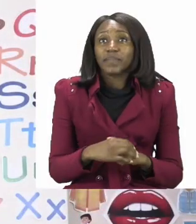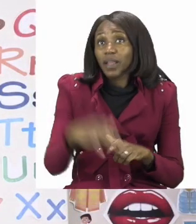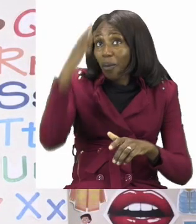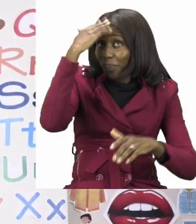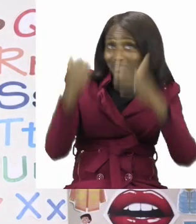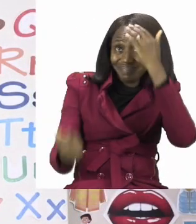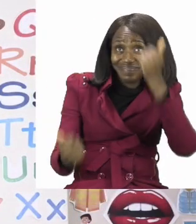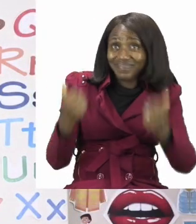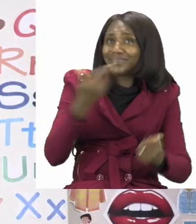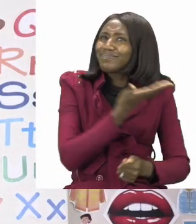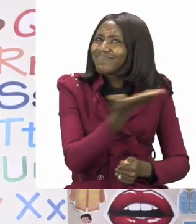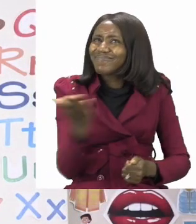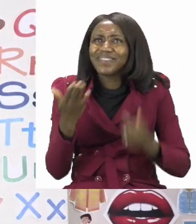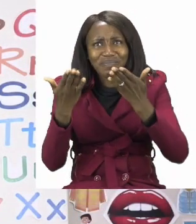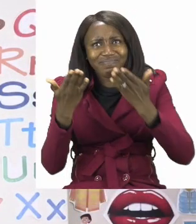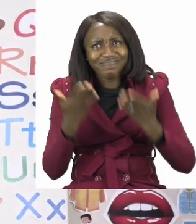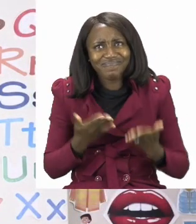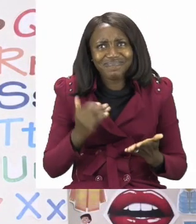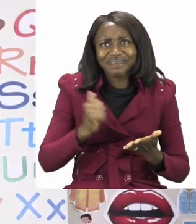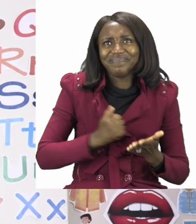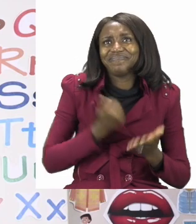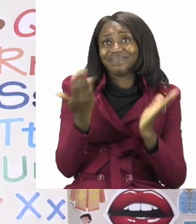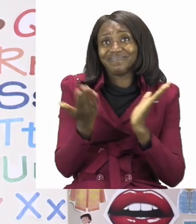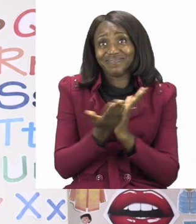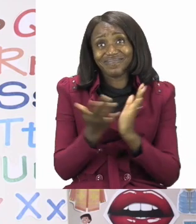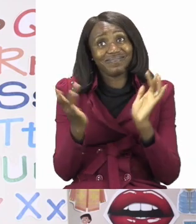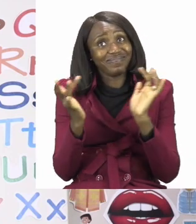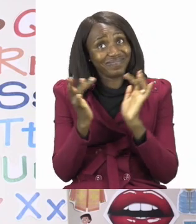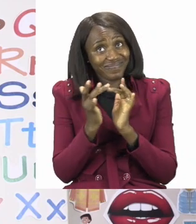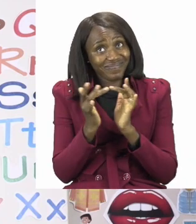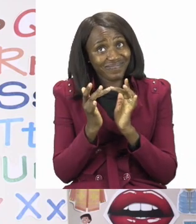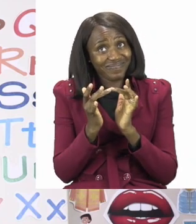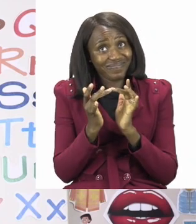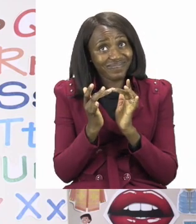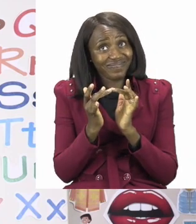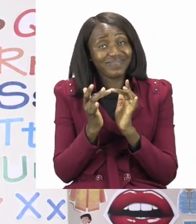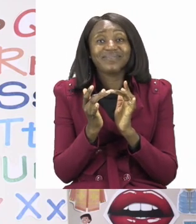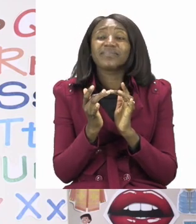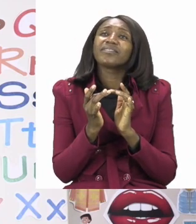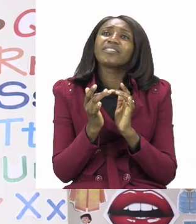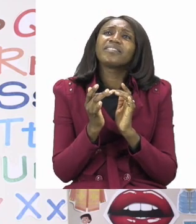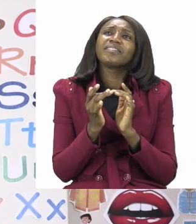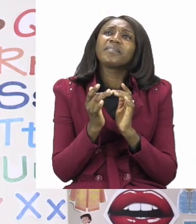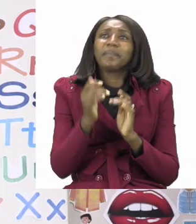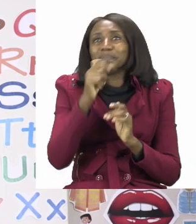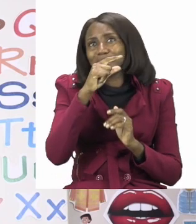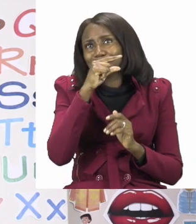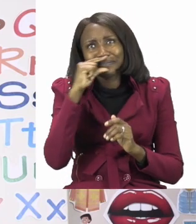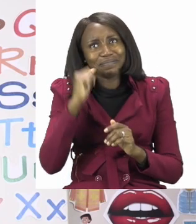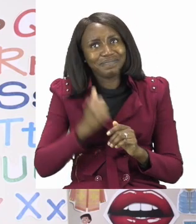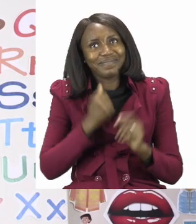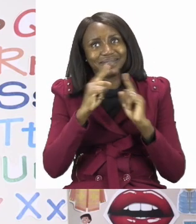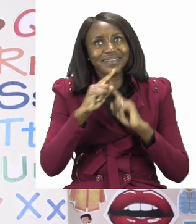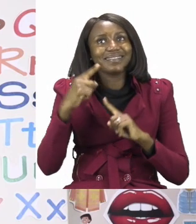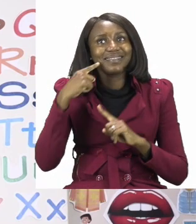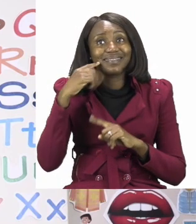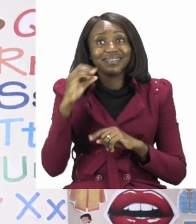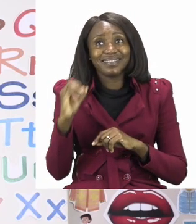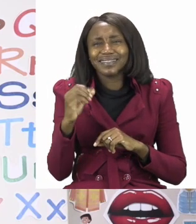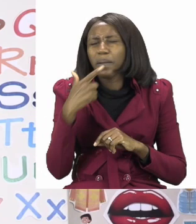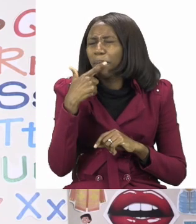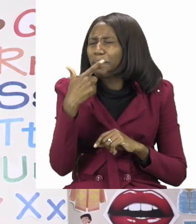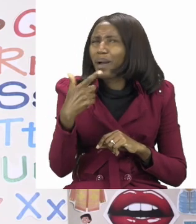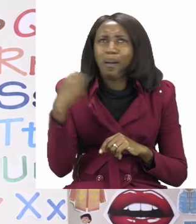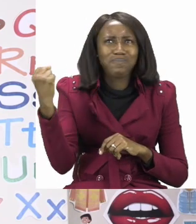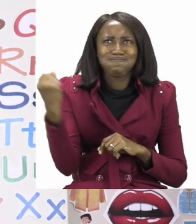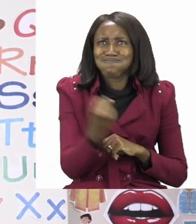Hello everyone and welcome to My Zone Online School. My name is Teacher Mutsa and thank you so